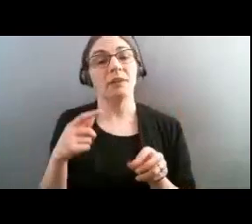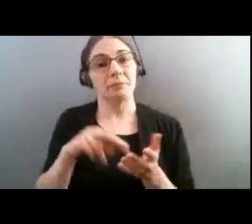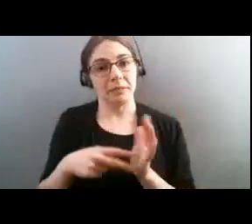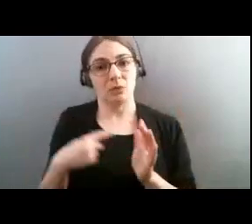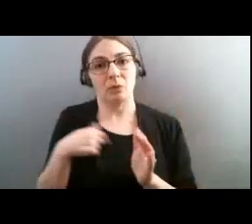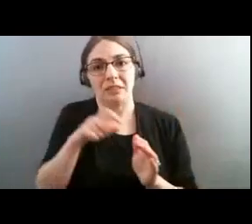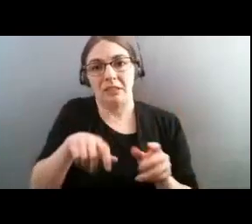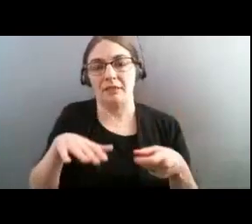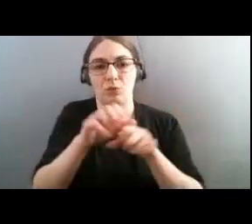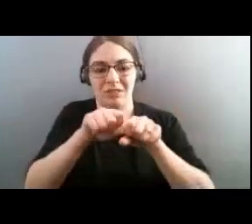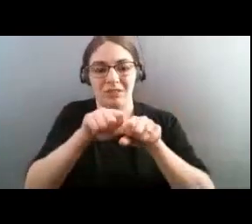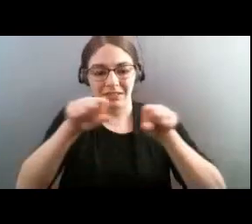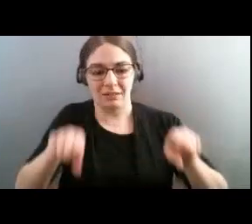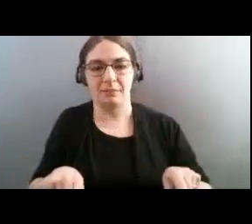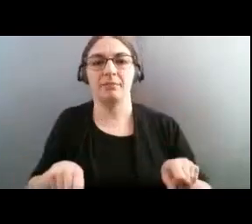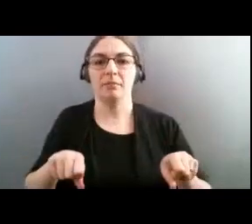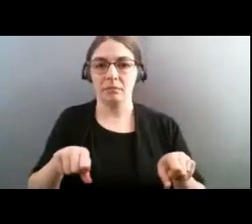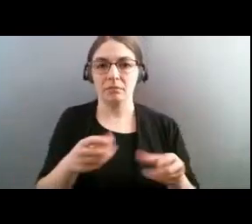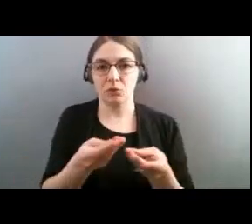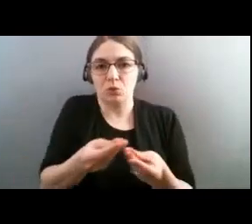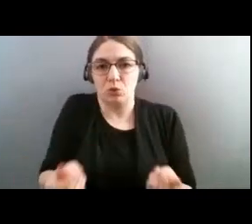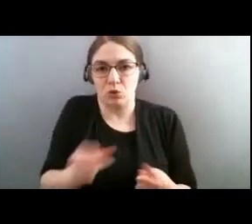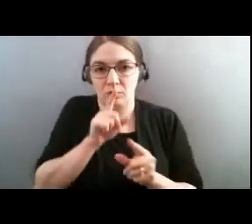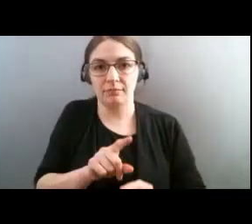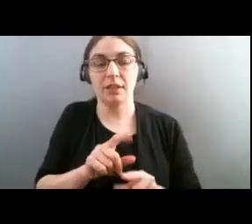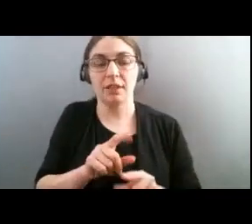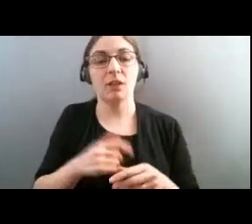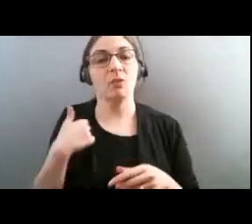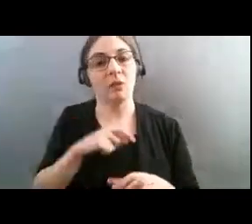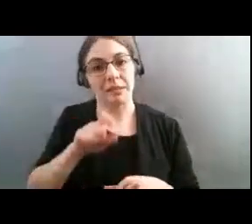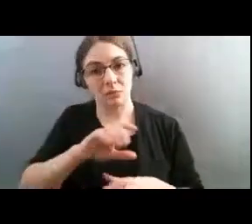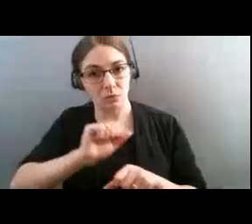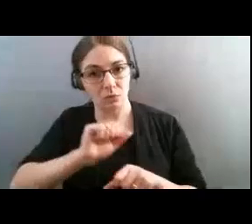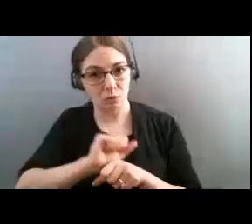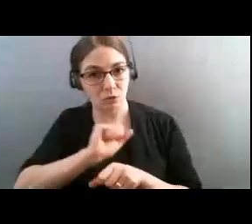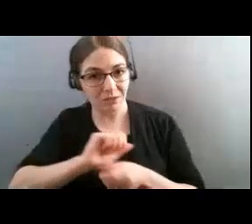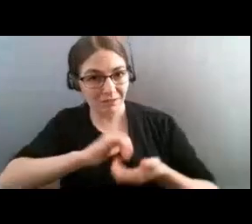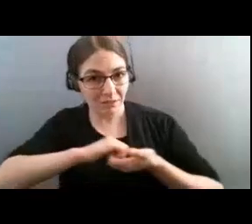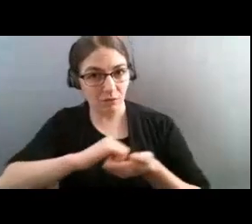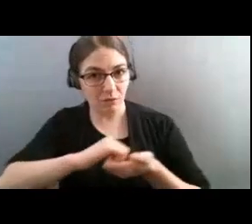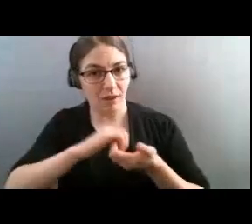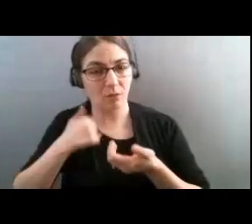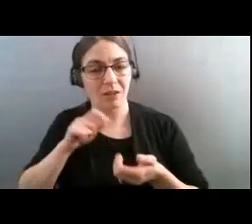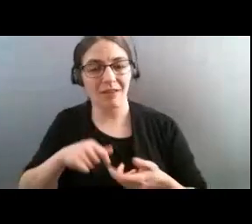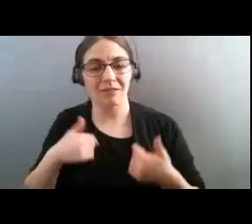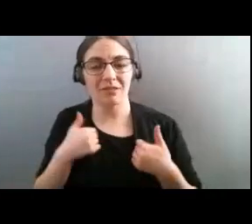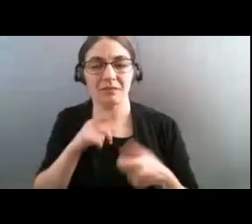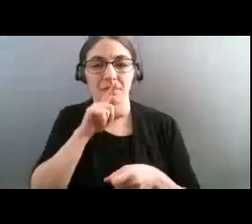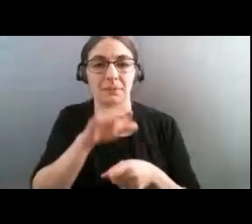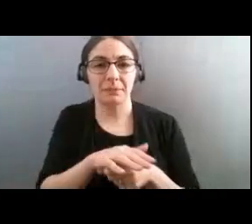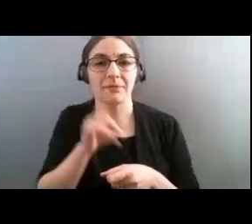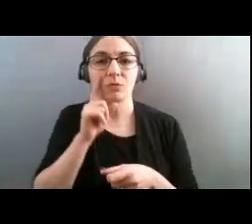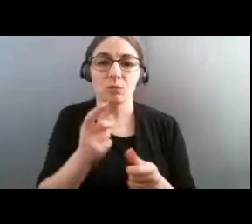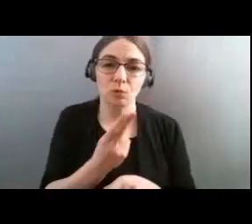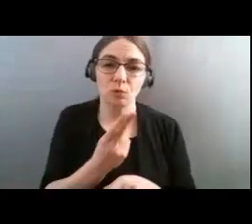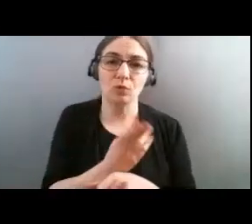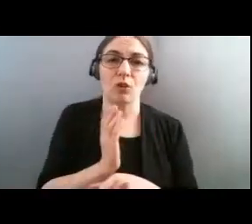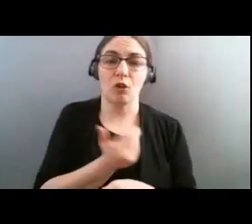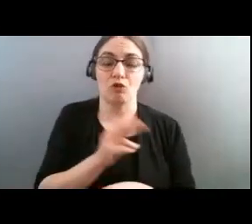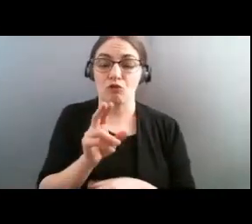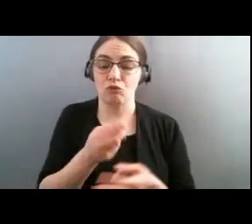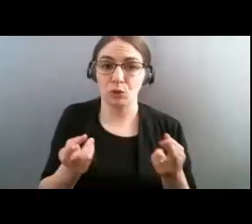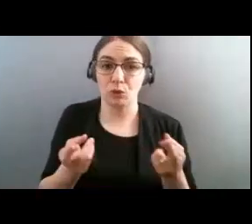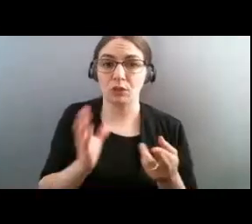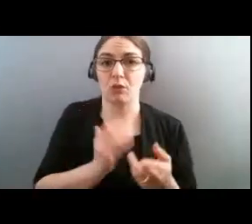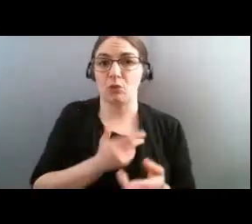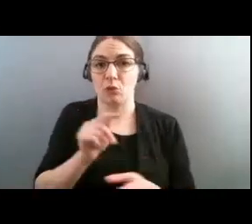means we all need to work together, and we all need to have a commitment to use the resources and tools and knowledge that's available